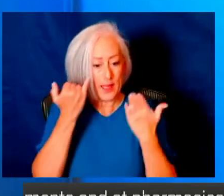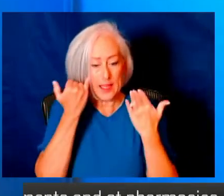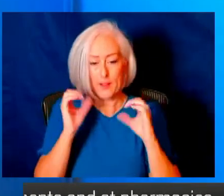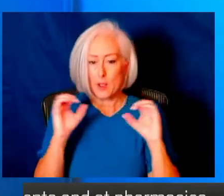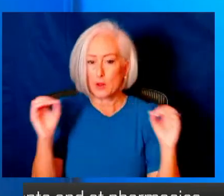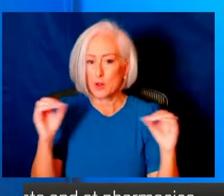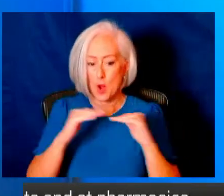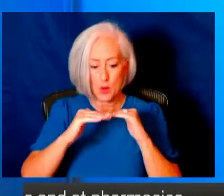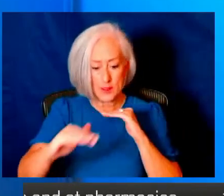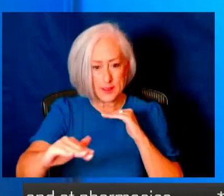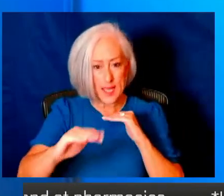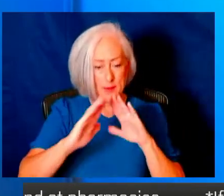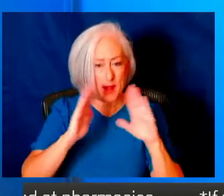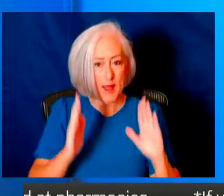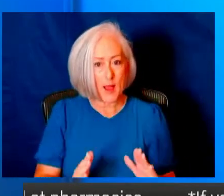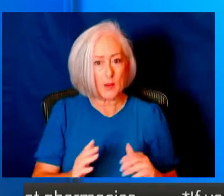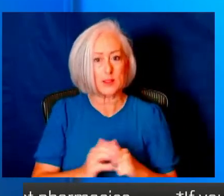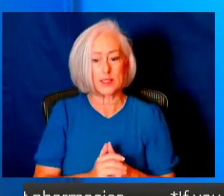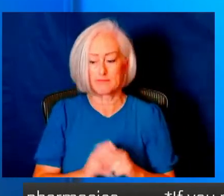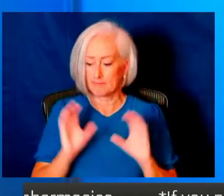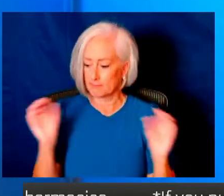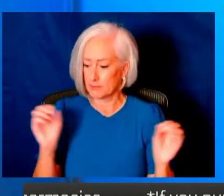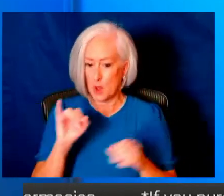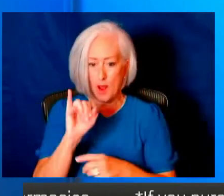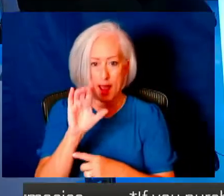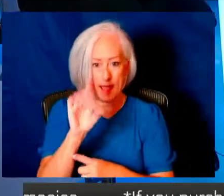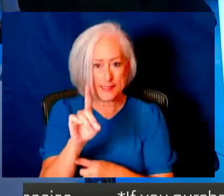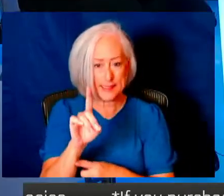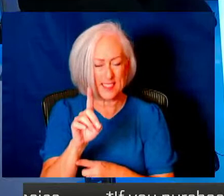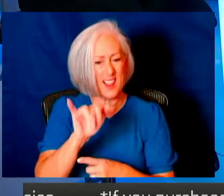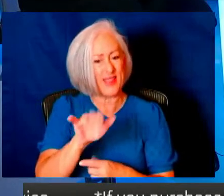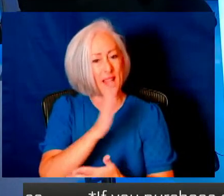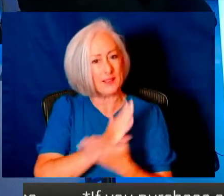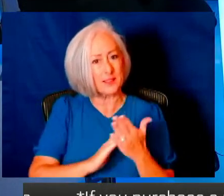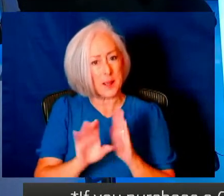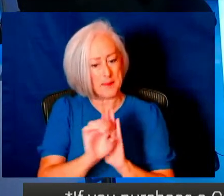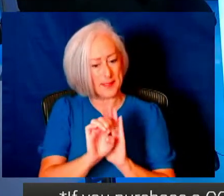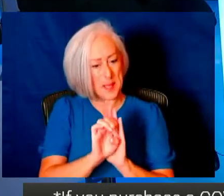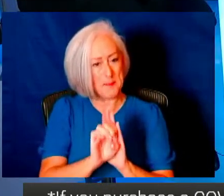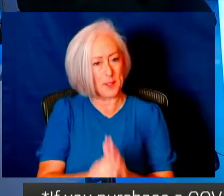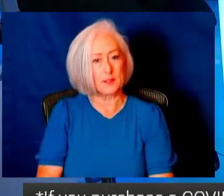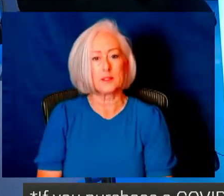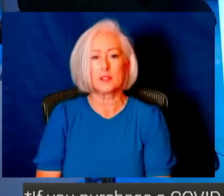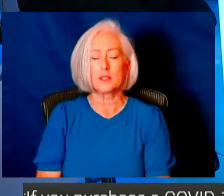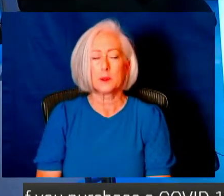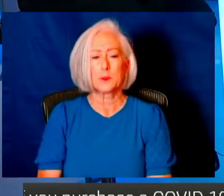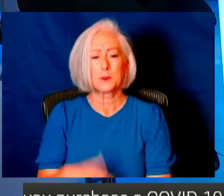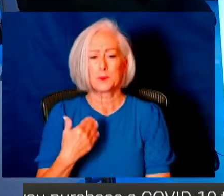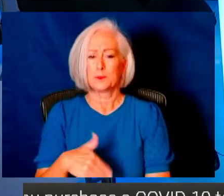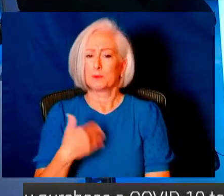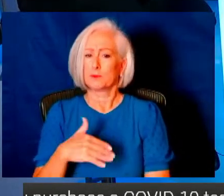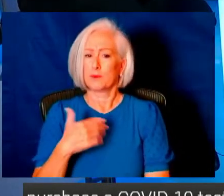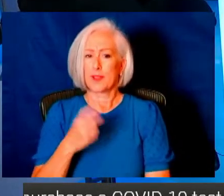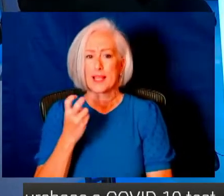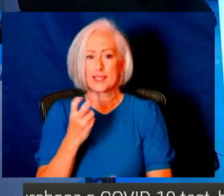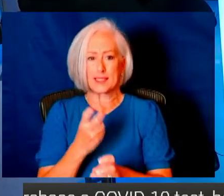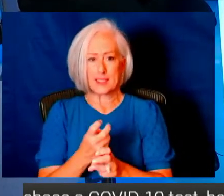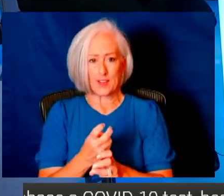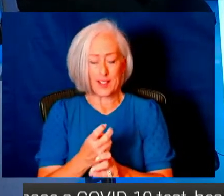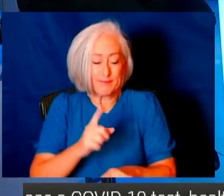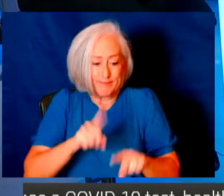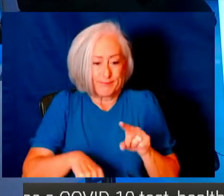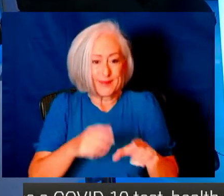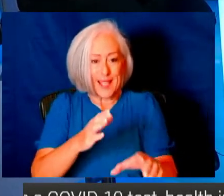identification, how do you do that? So those are just some of the examples. You know, that's got to be really difficult. I can't even get my real ID driver's